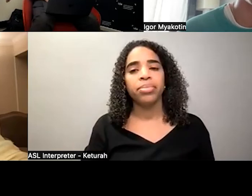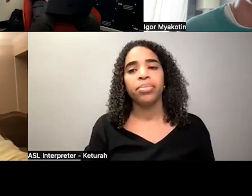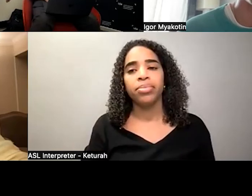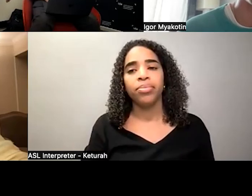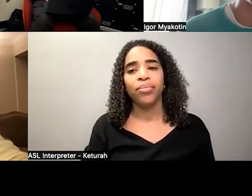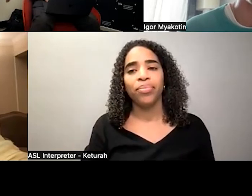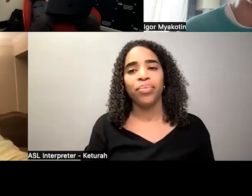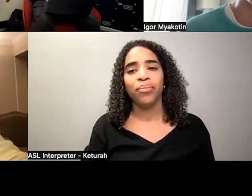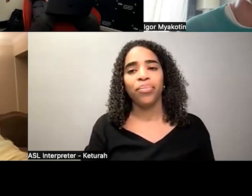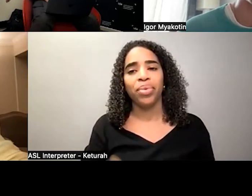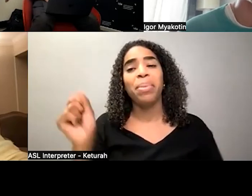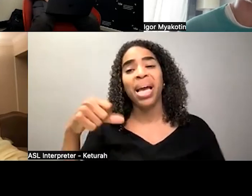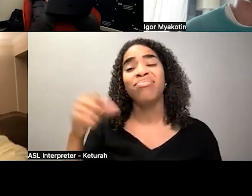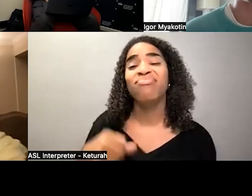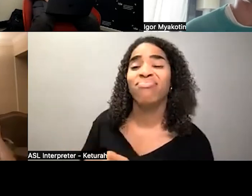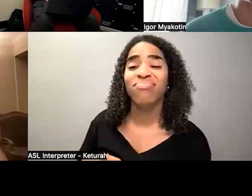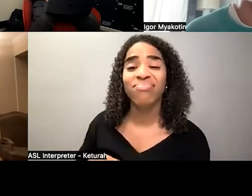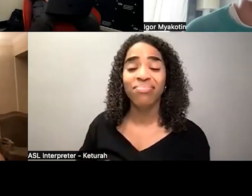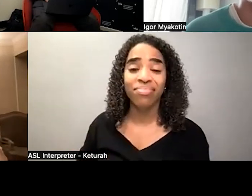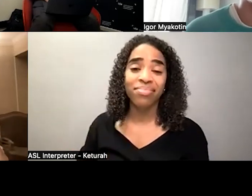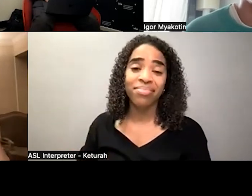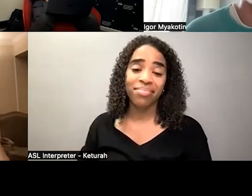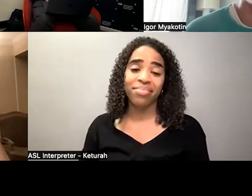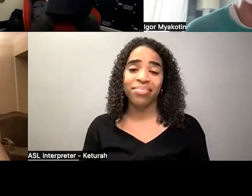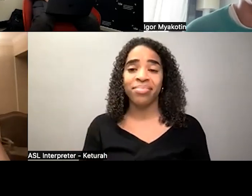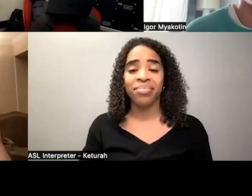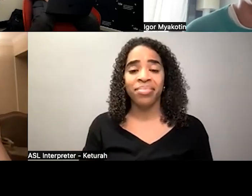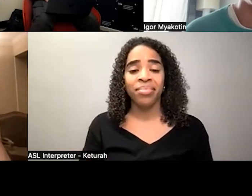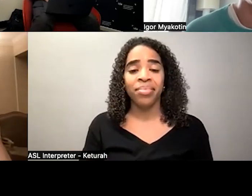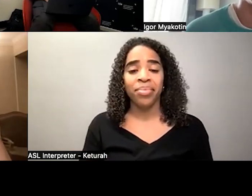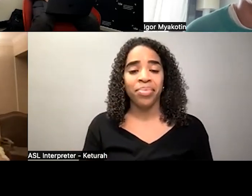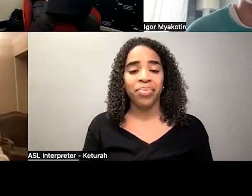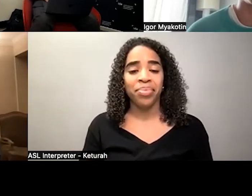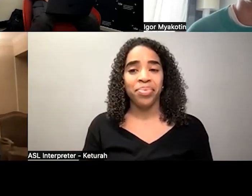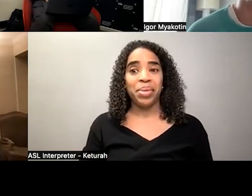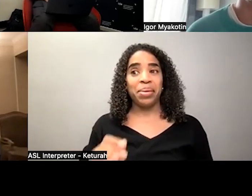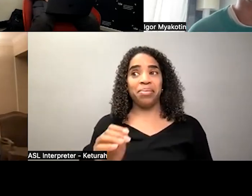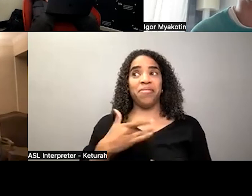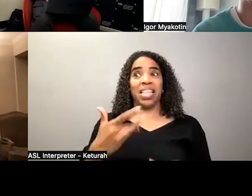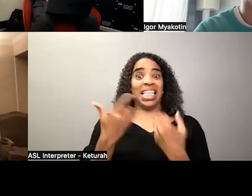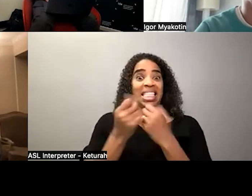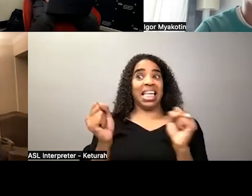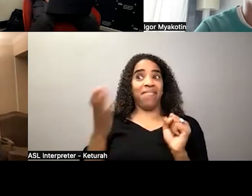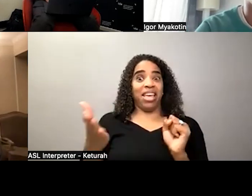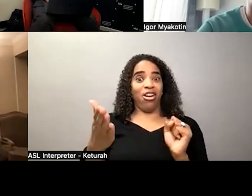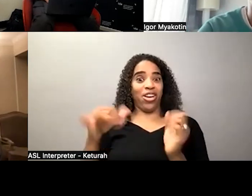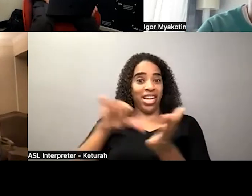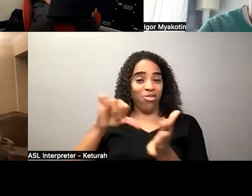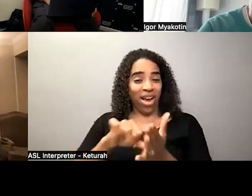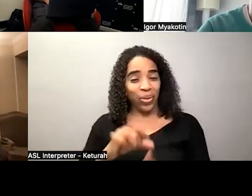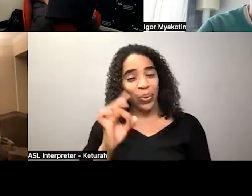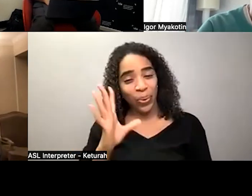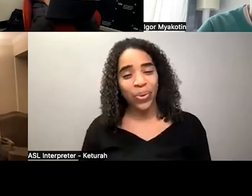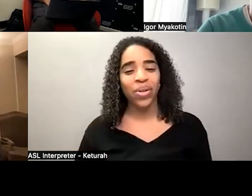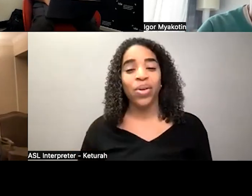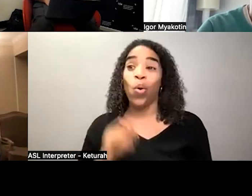But yeah, we had about safety in Iran. or in